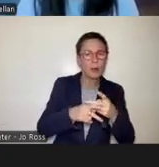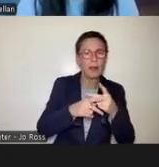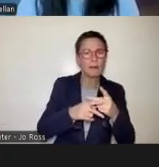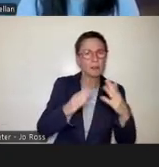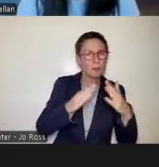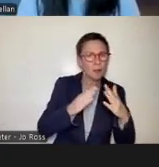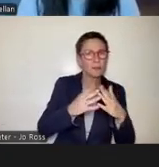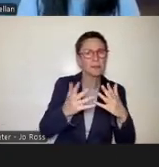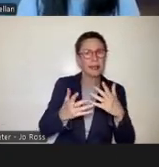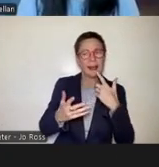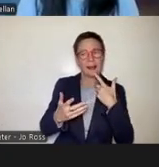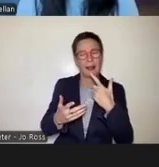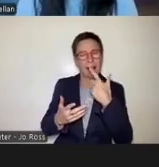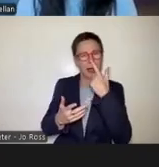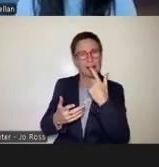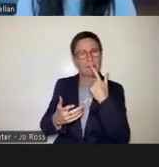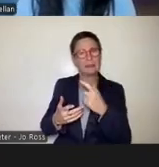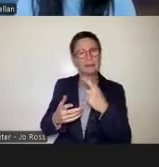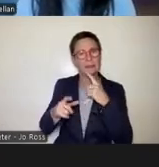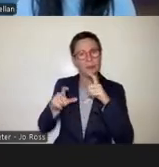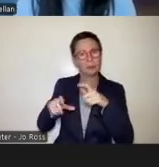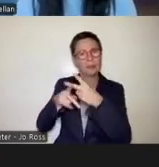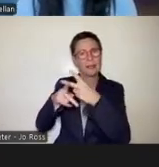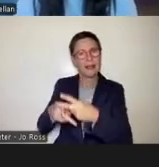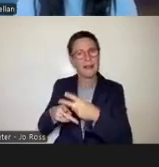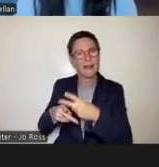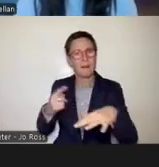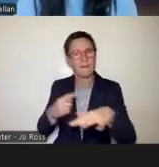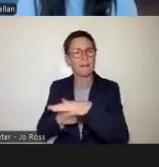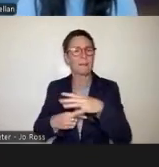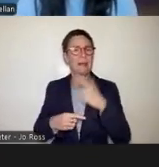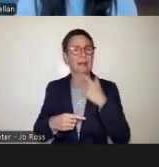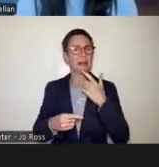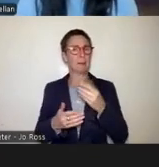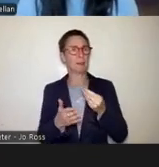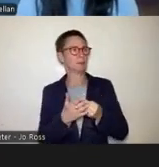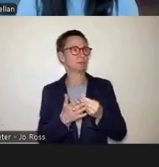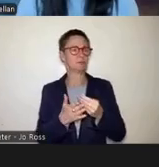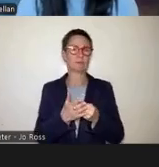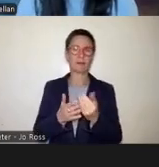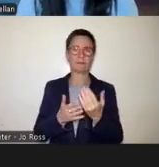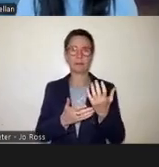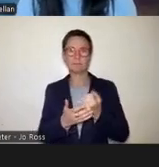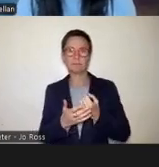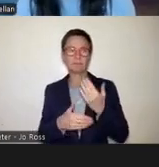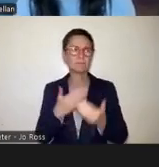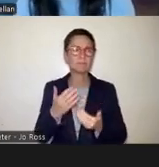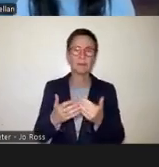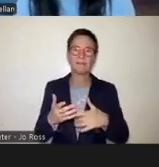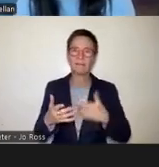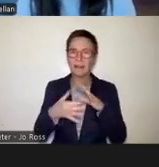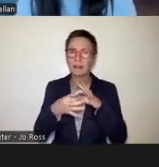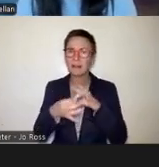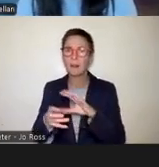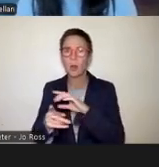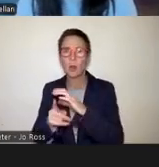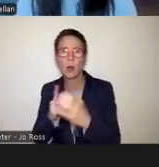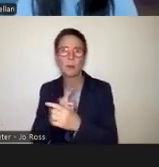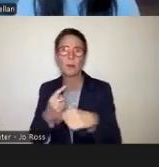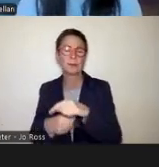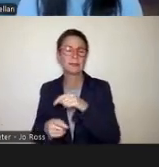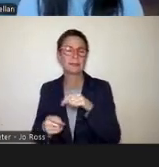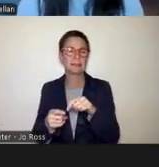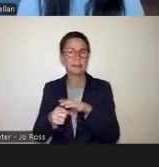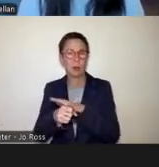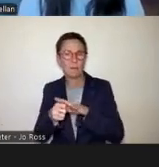and having social stability. So that's when people start to feel a sense of community with their local peers, their local